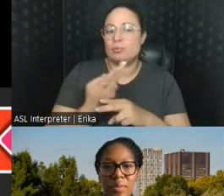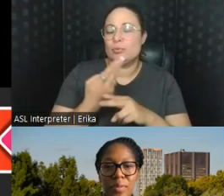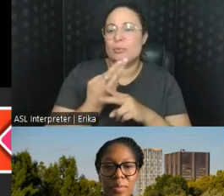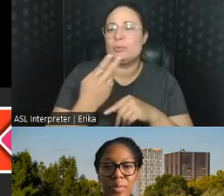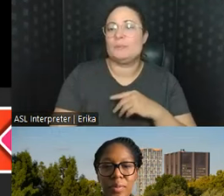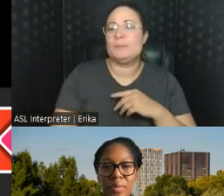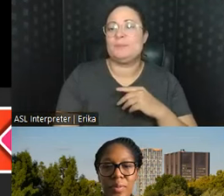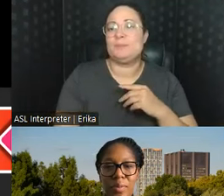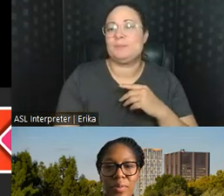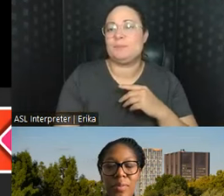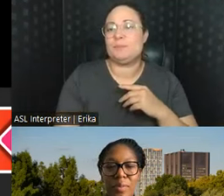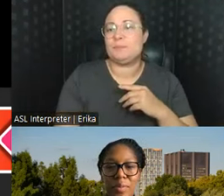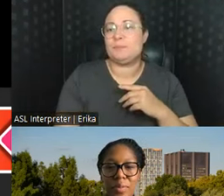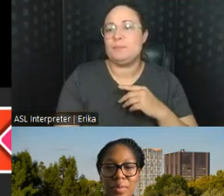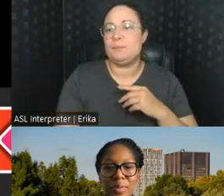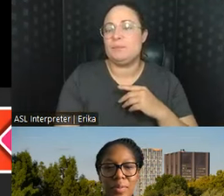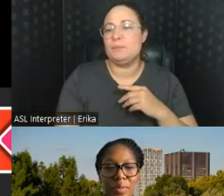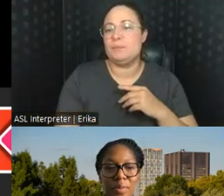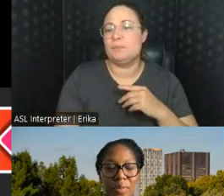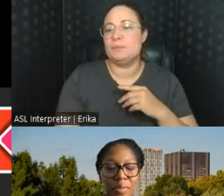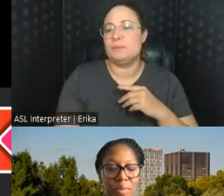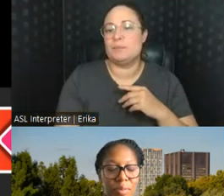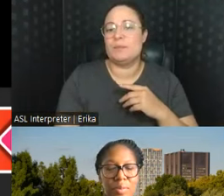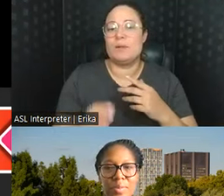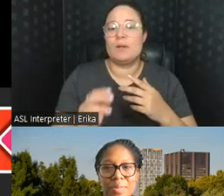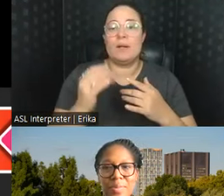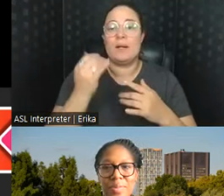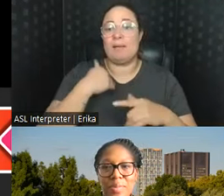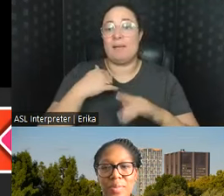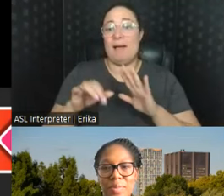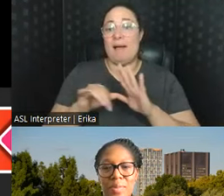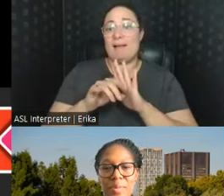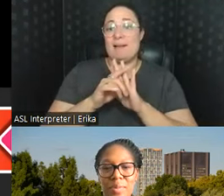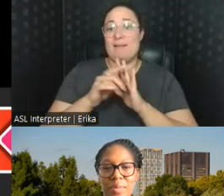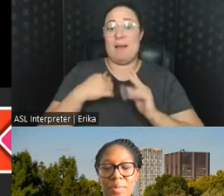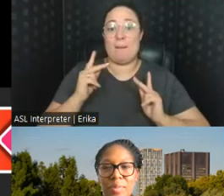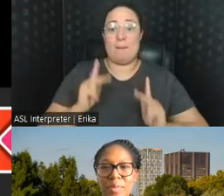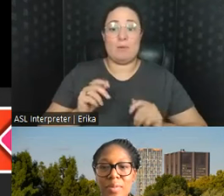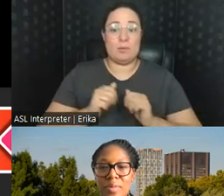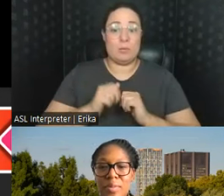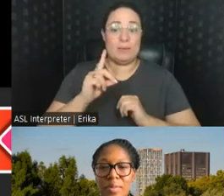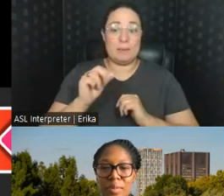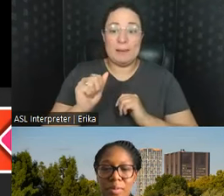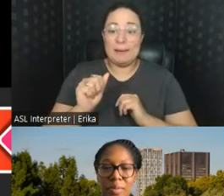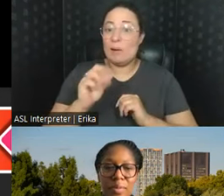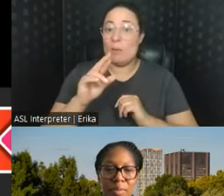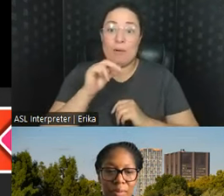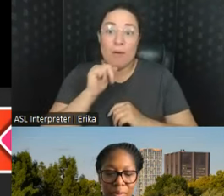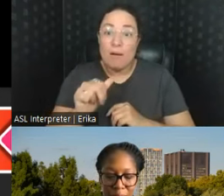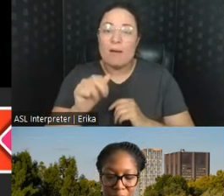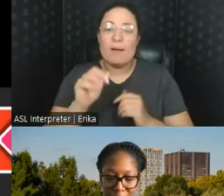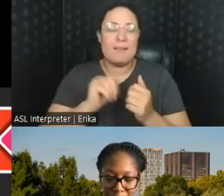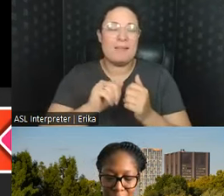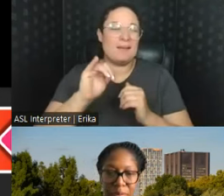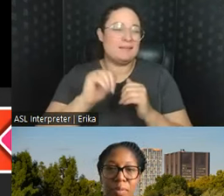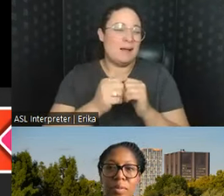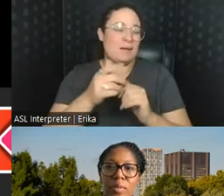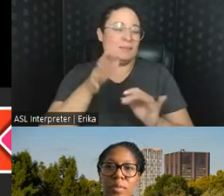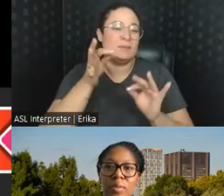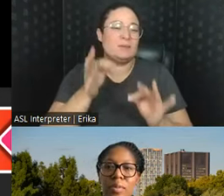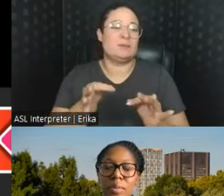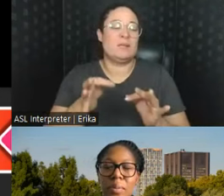Whether or not you choose to identify as a person with a disability at all, right? So all of that kind of informs how you're going to go about with this.